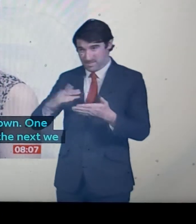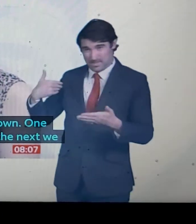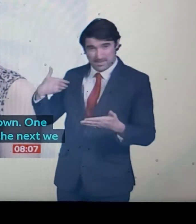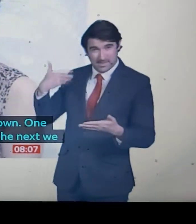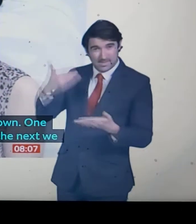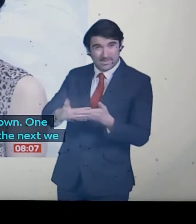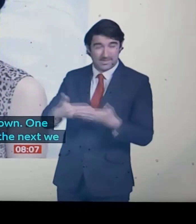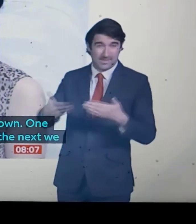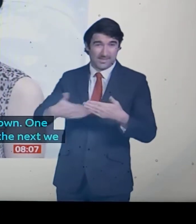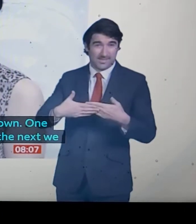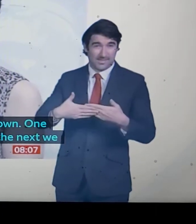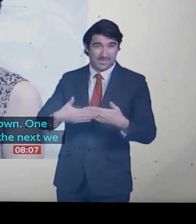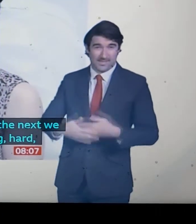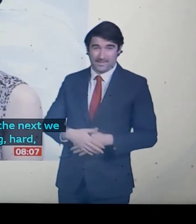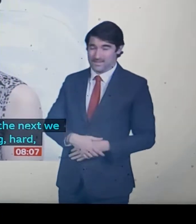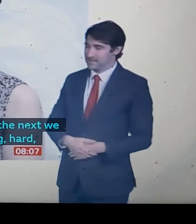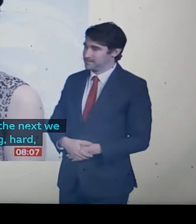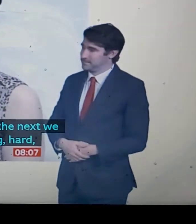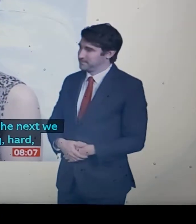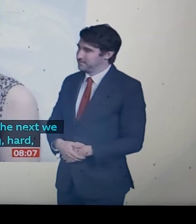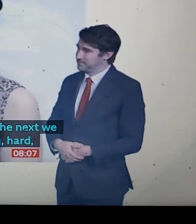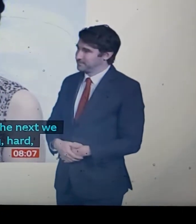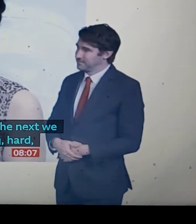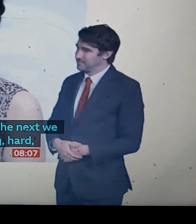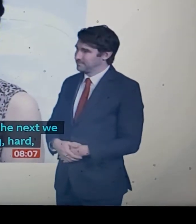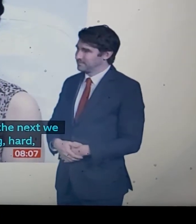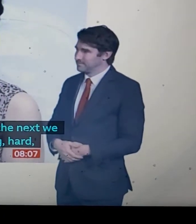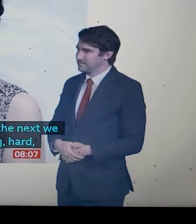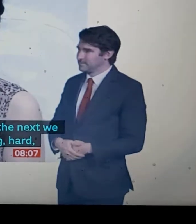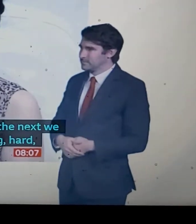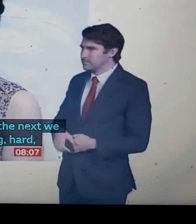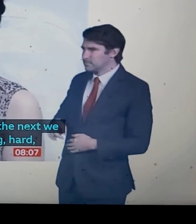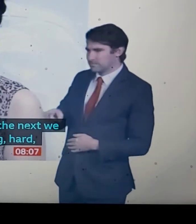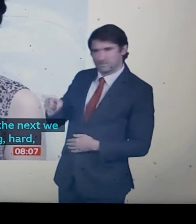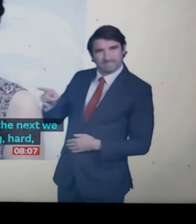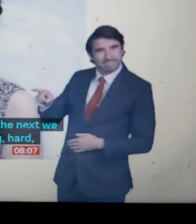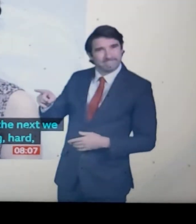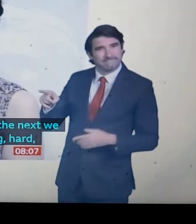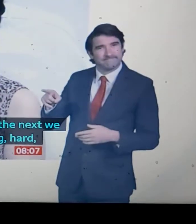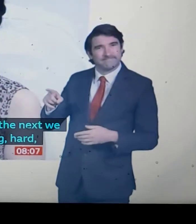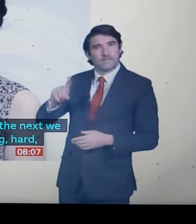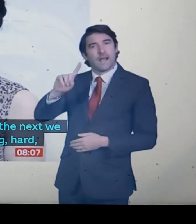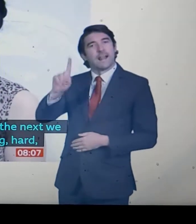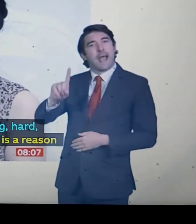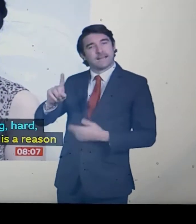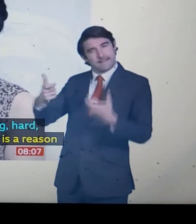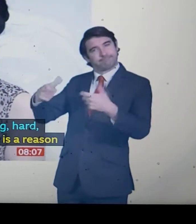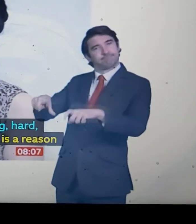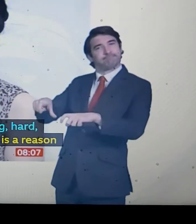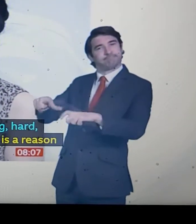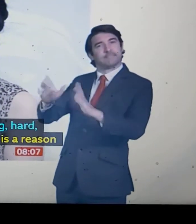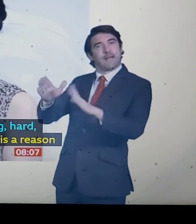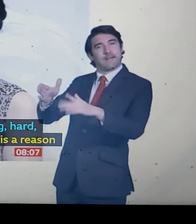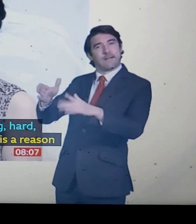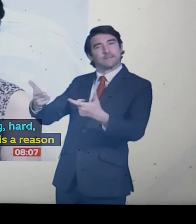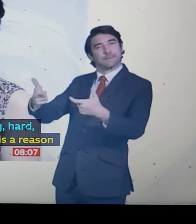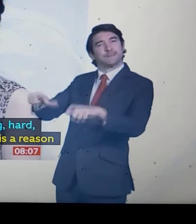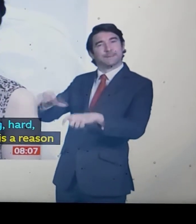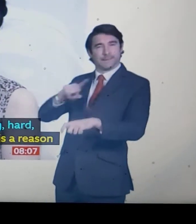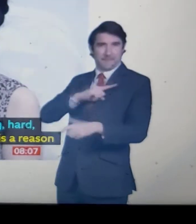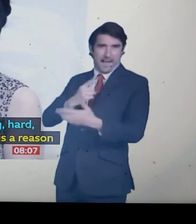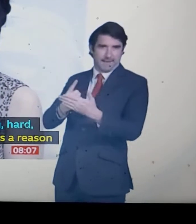means rail fares are going to rise by 1.6%, despite people being urged to head out and return to work. Universities